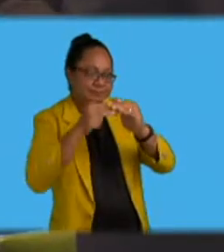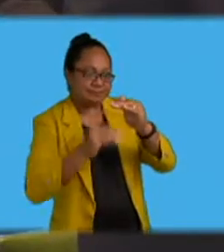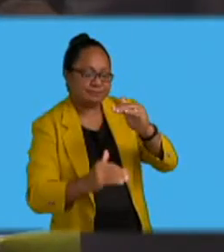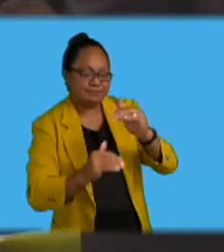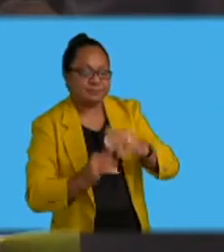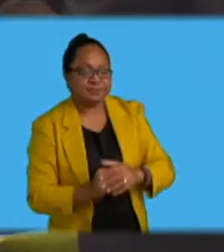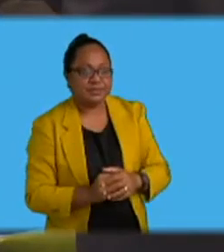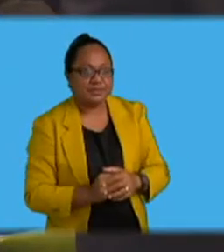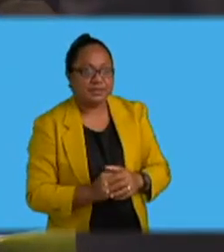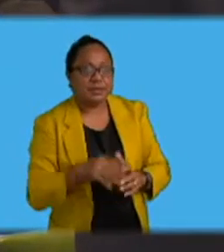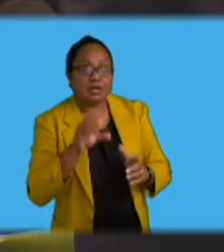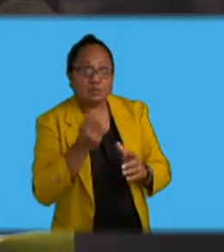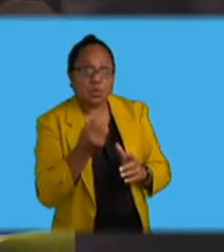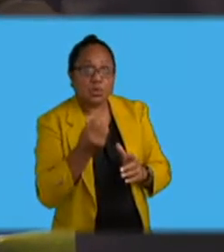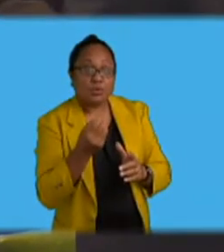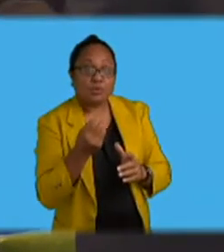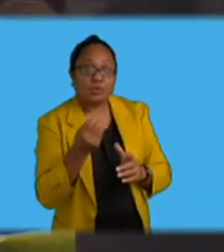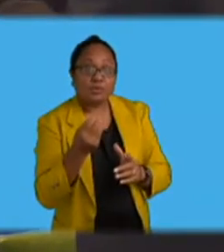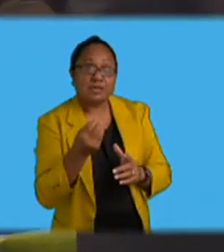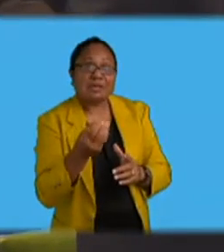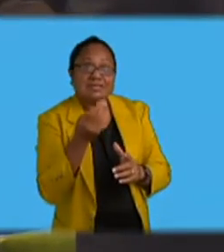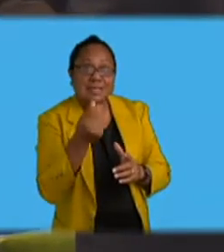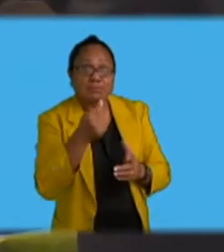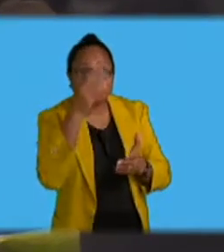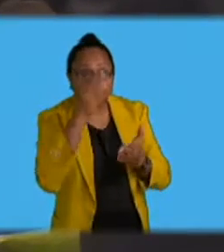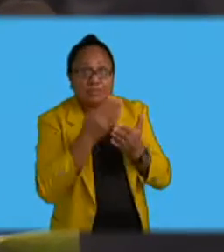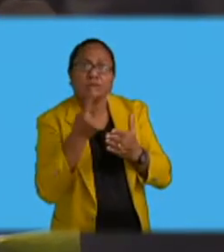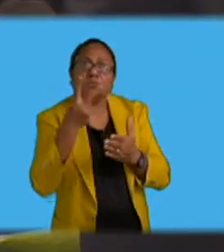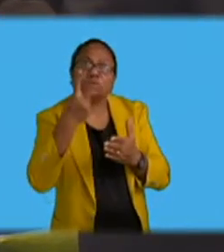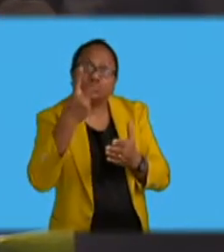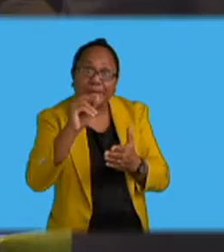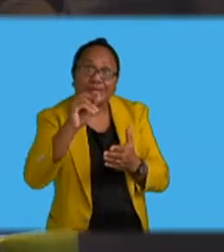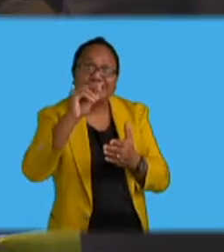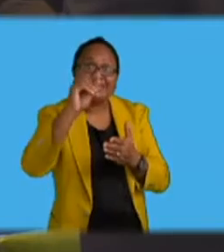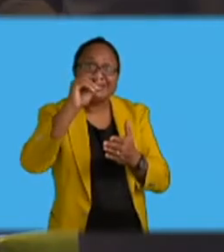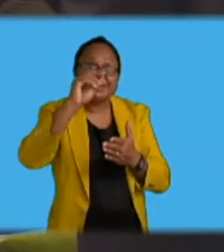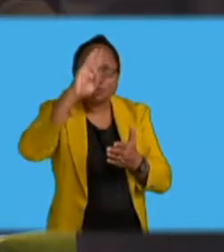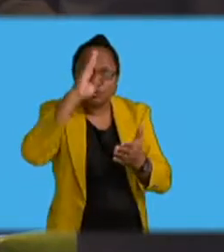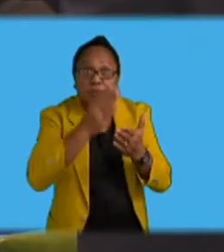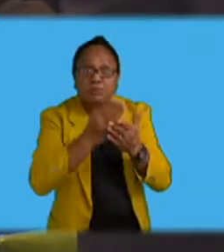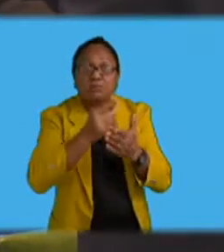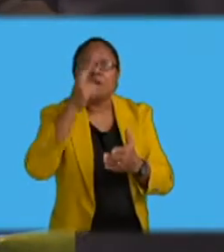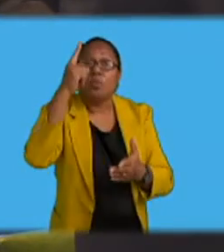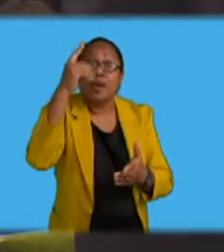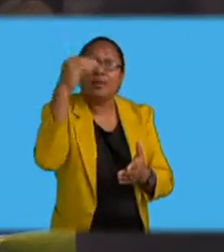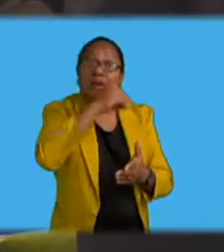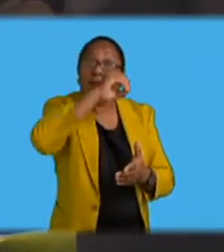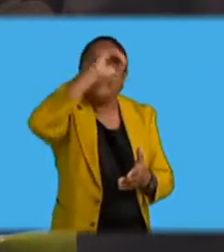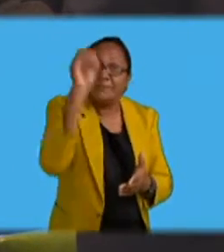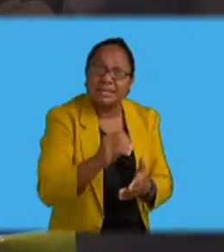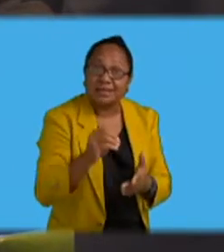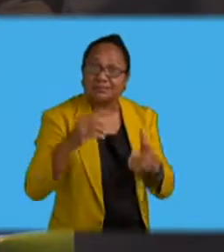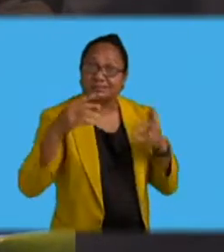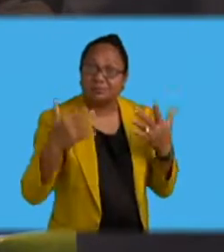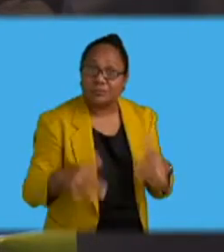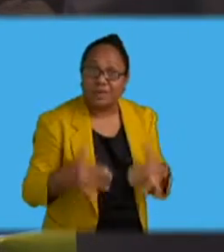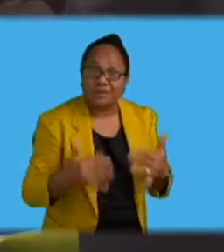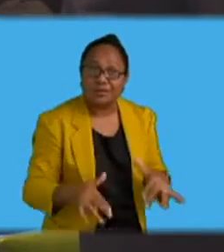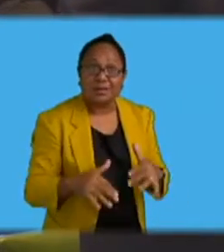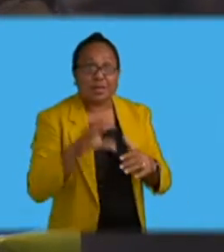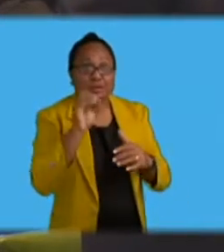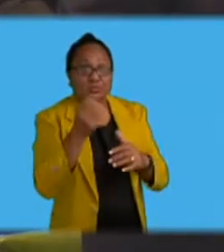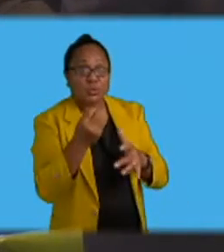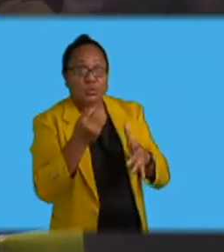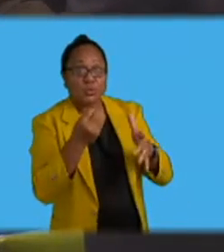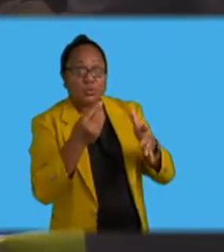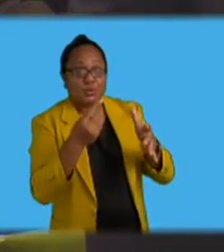and a number of students, Madam Speaker, 20 students got 100% mark, Madam Speaker. So the question